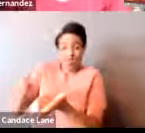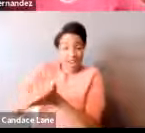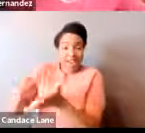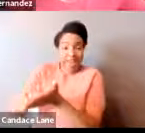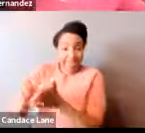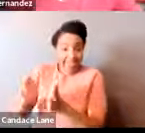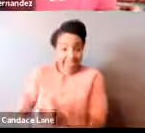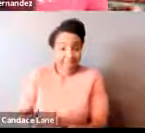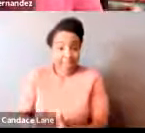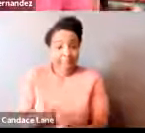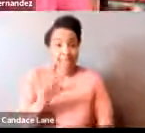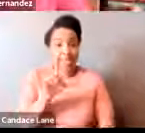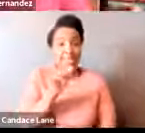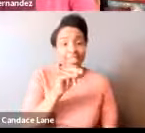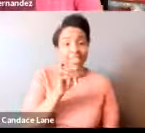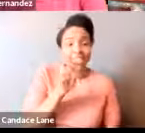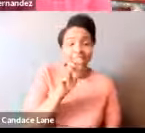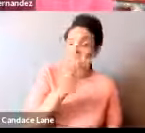I will try to be brief,